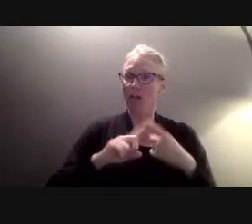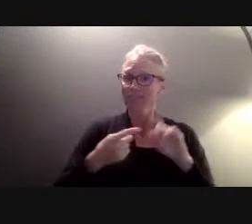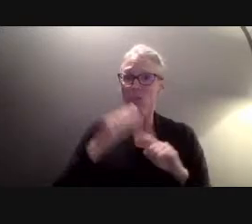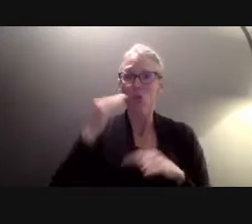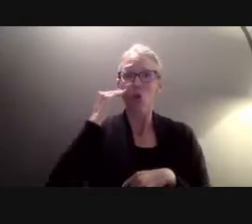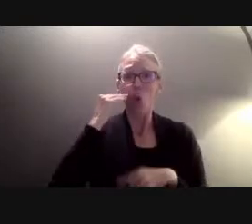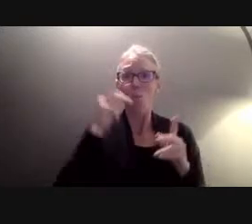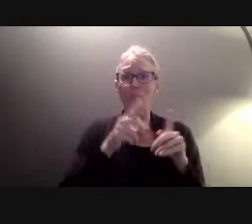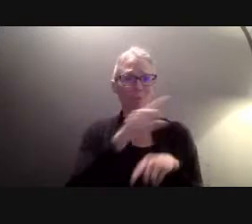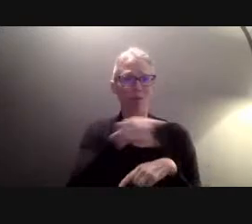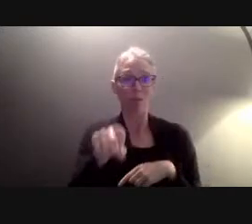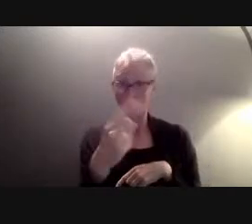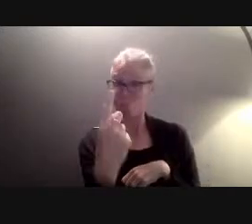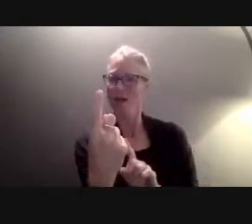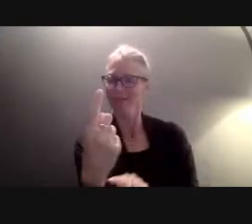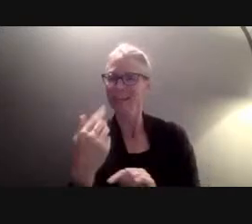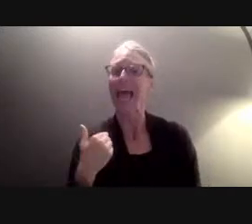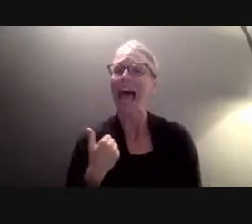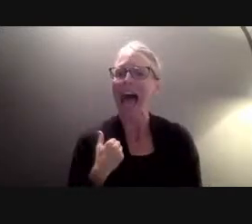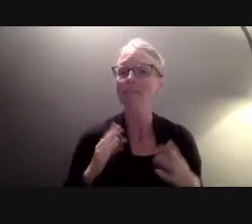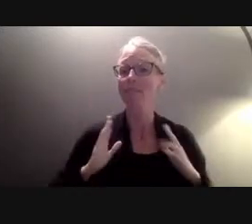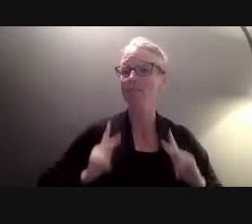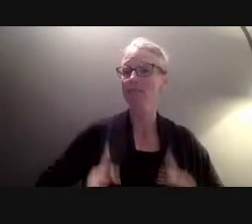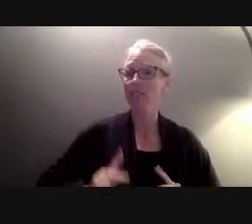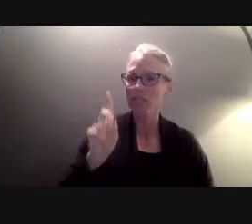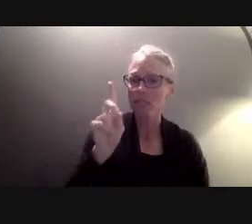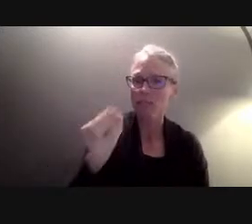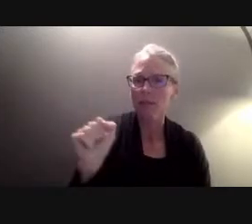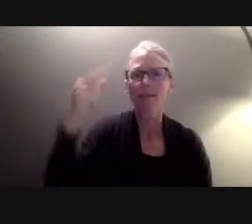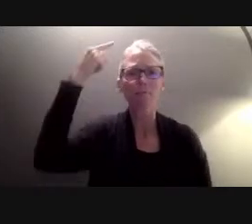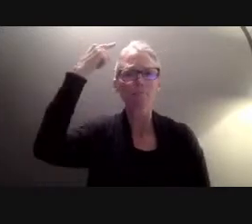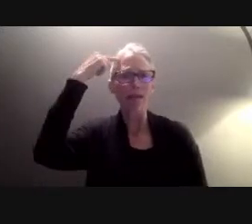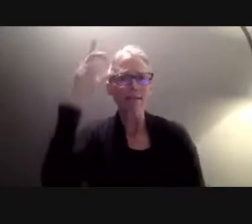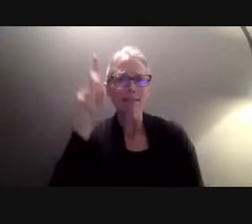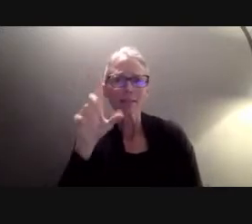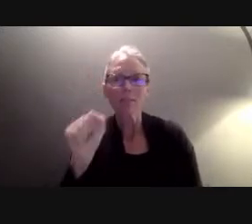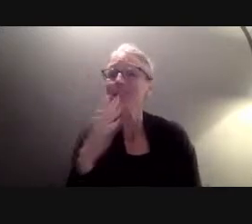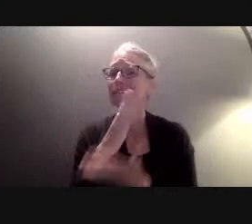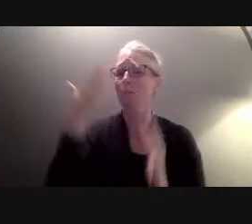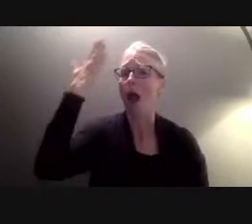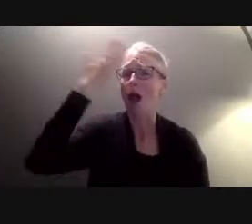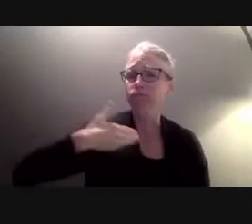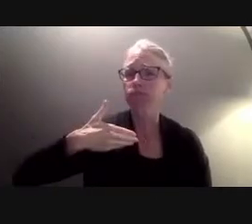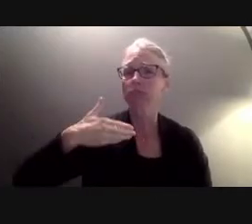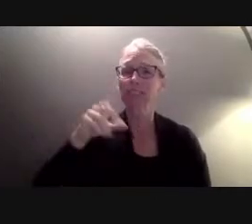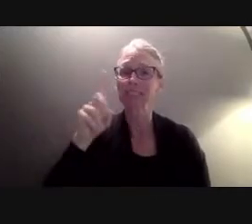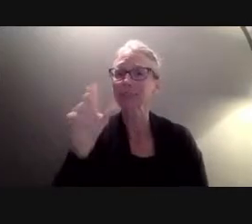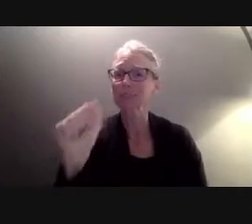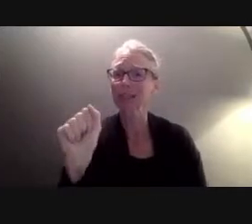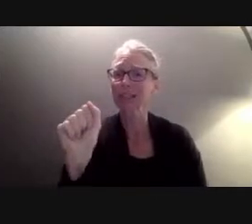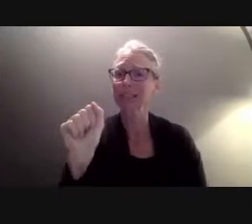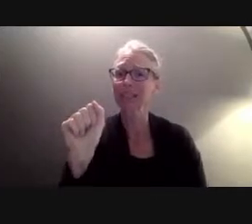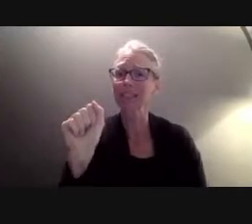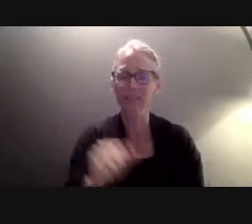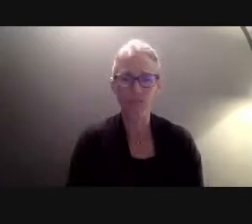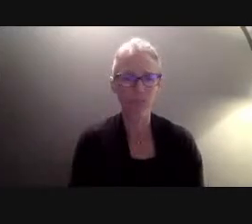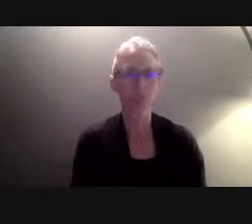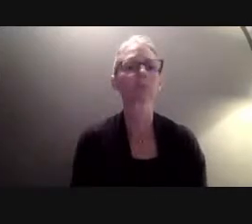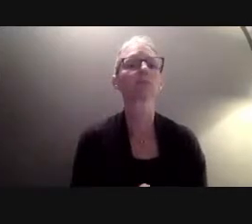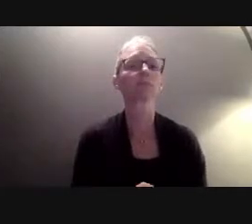disabilities also that we cannot see. So that means that while people are traveling, especially to